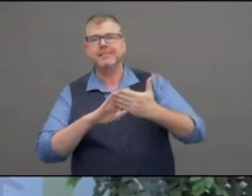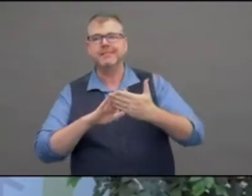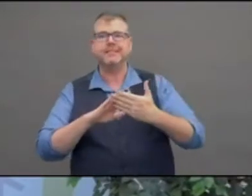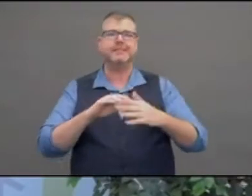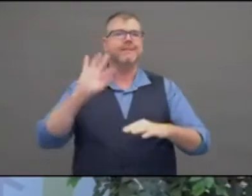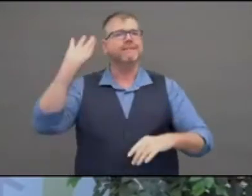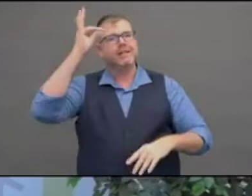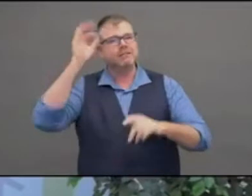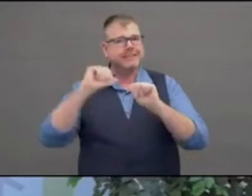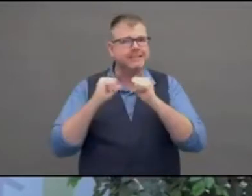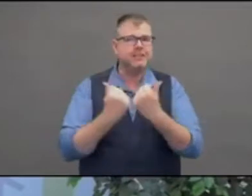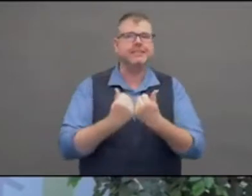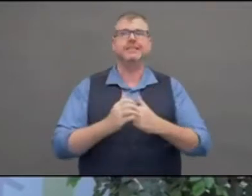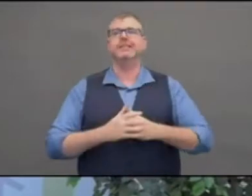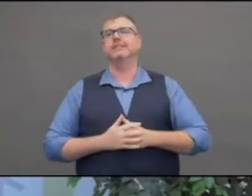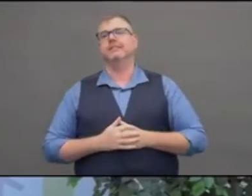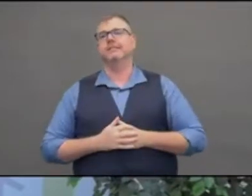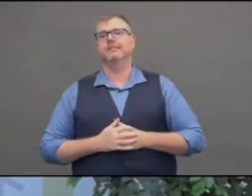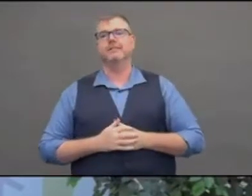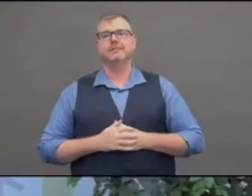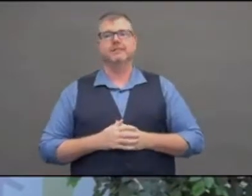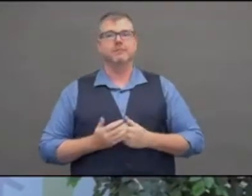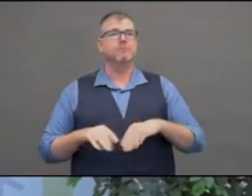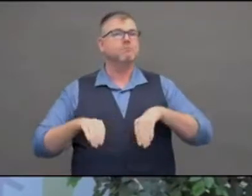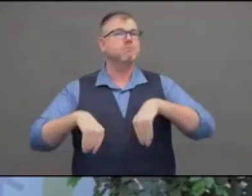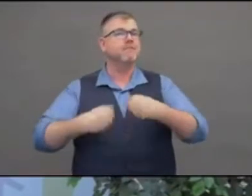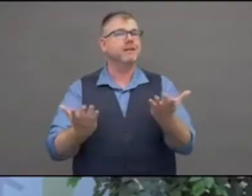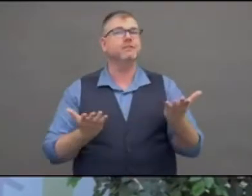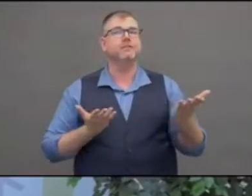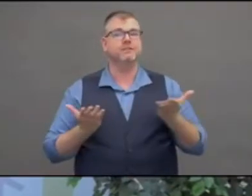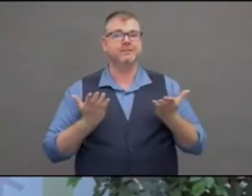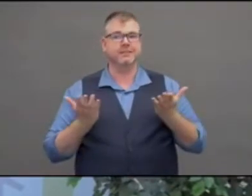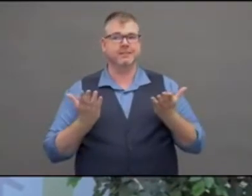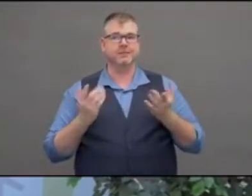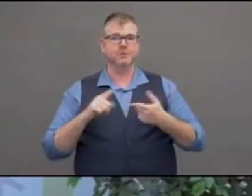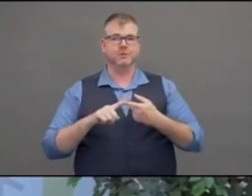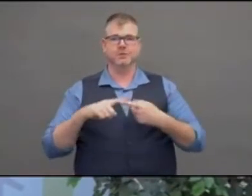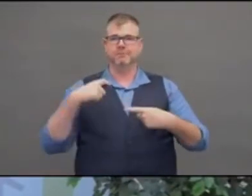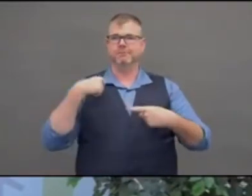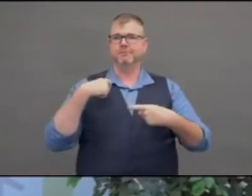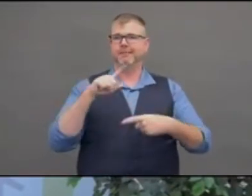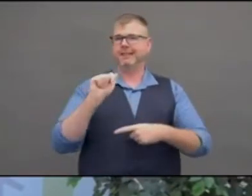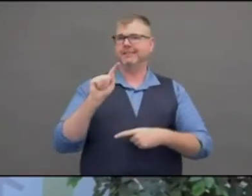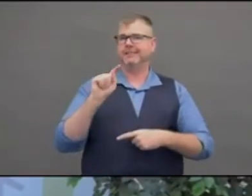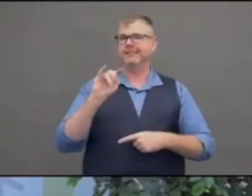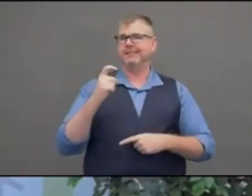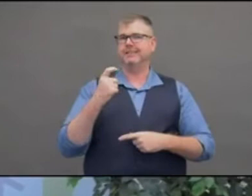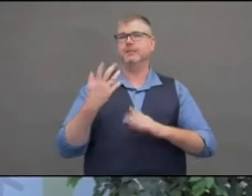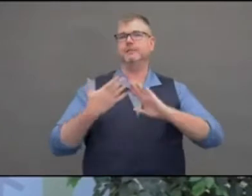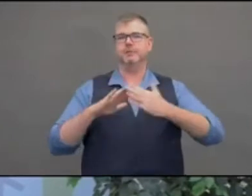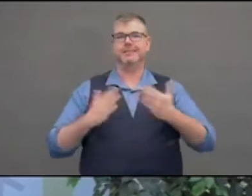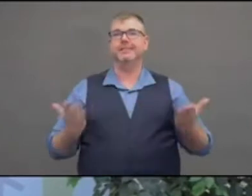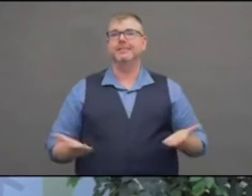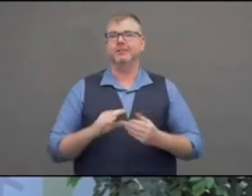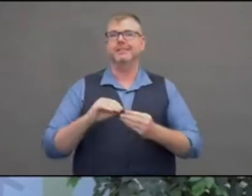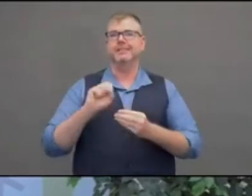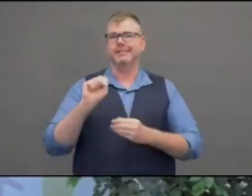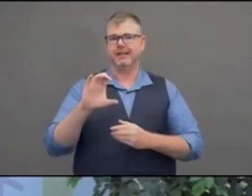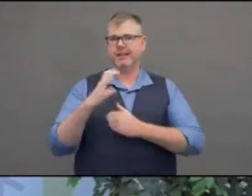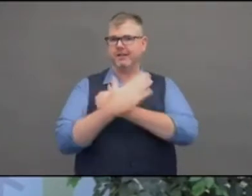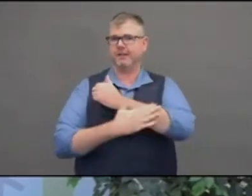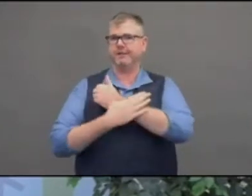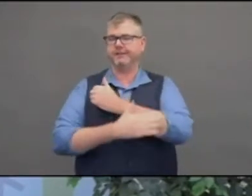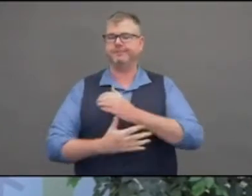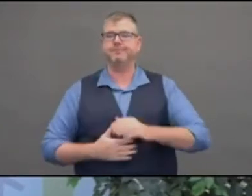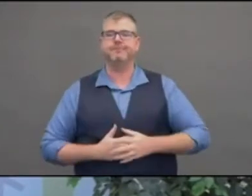provide services to our Latino community here in Santa Clara County. So before we get started, also, we want to remind you that there is an